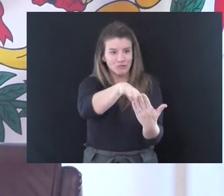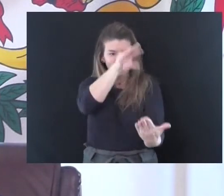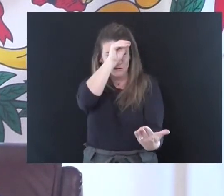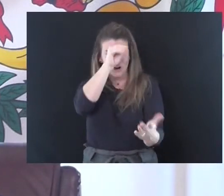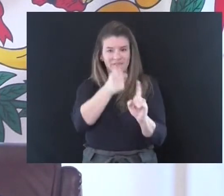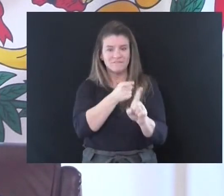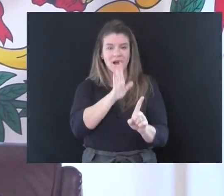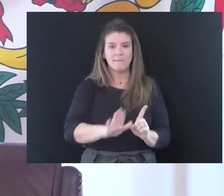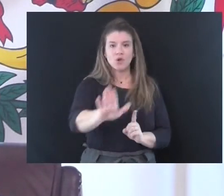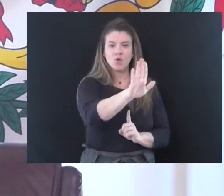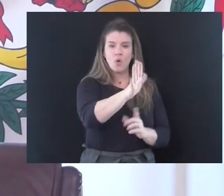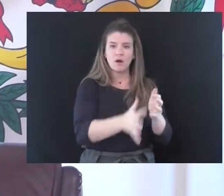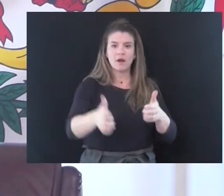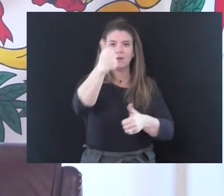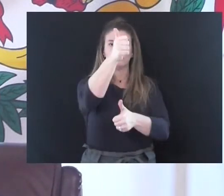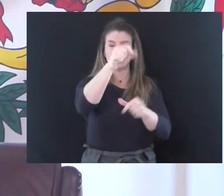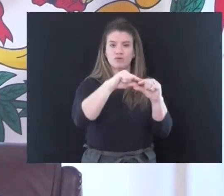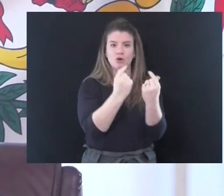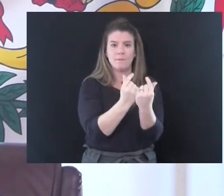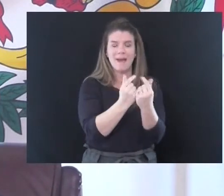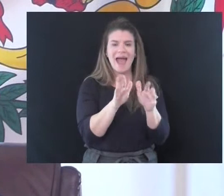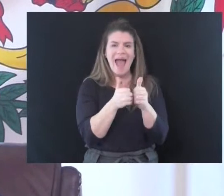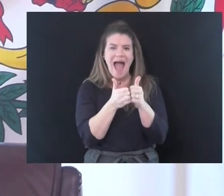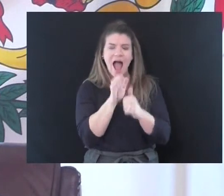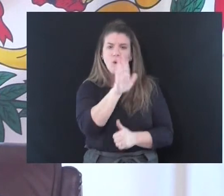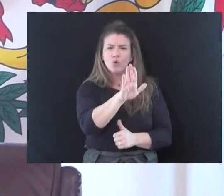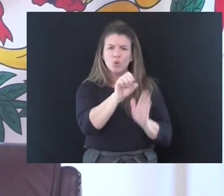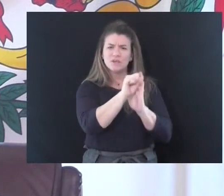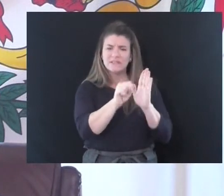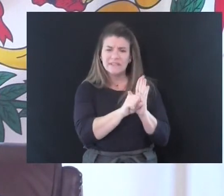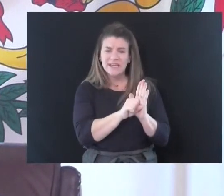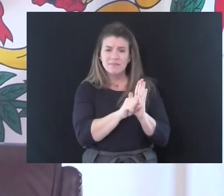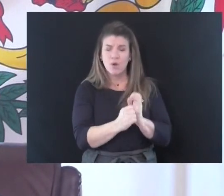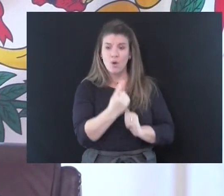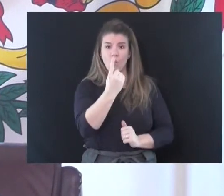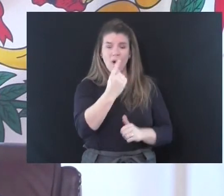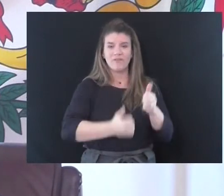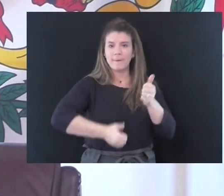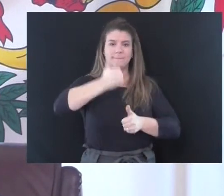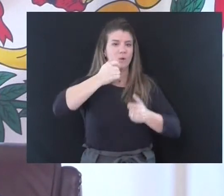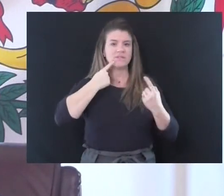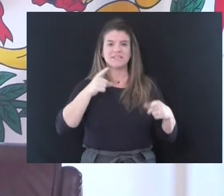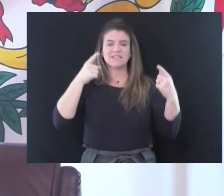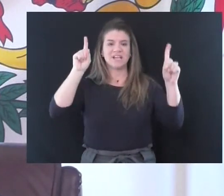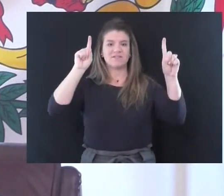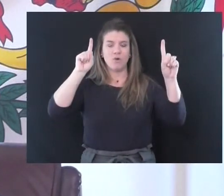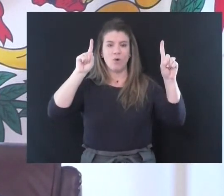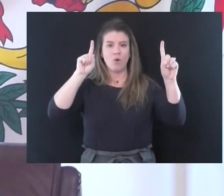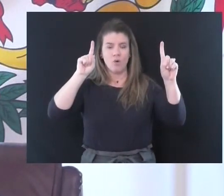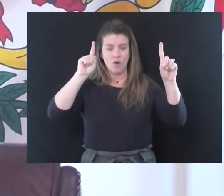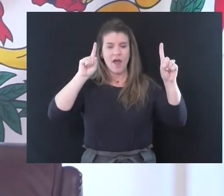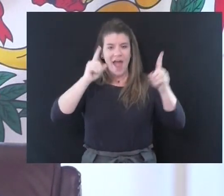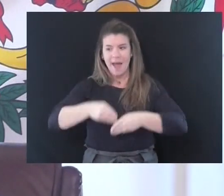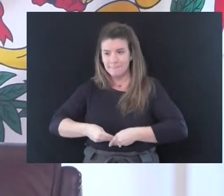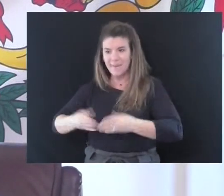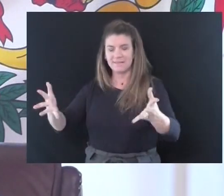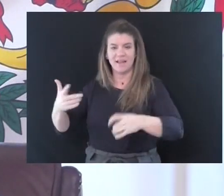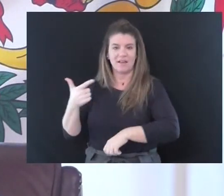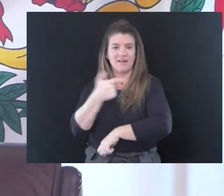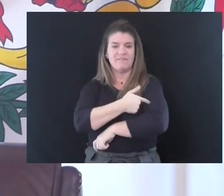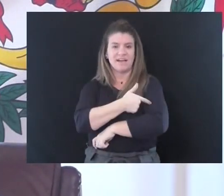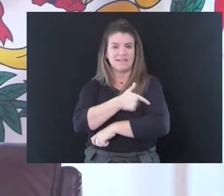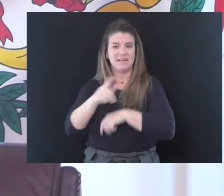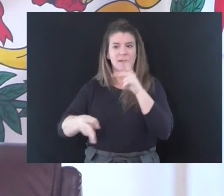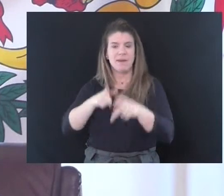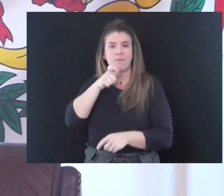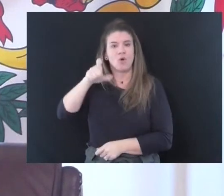you and your administration about how your state has been one of the most successful at getting COVID vaccine to